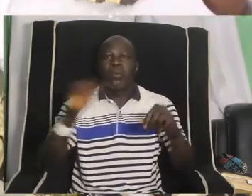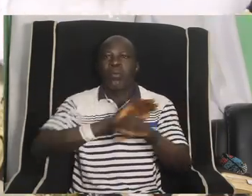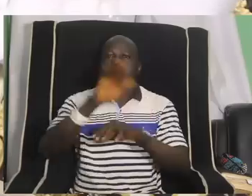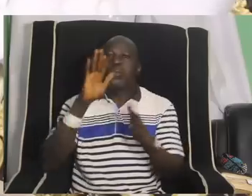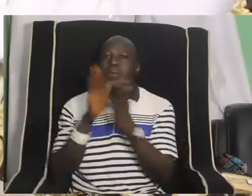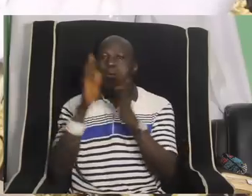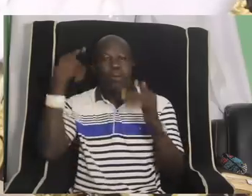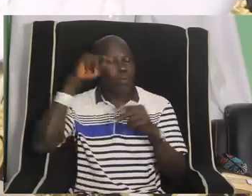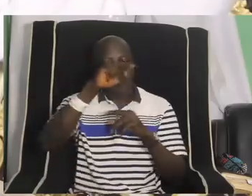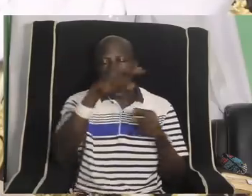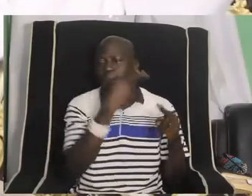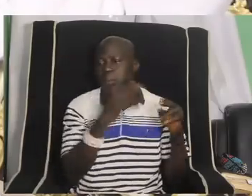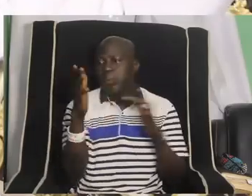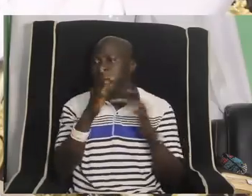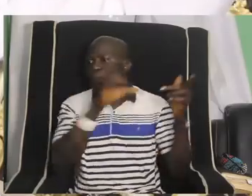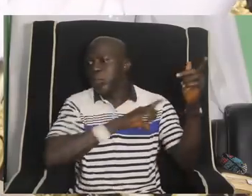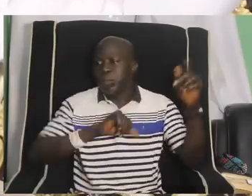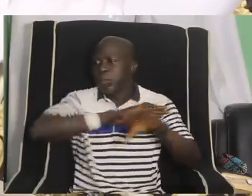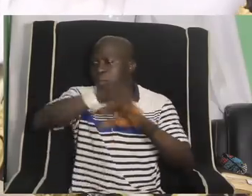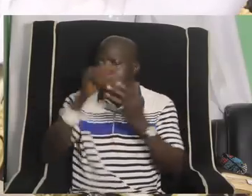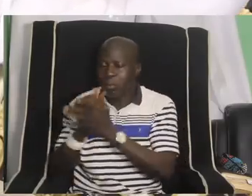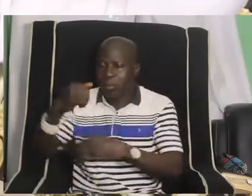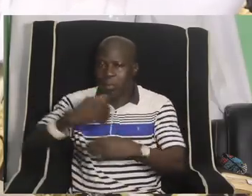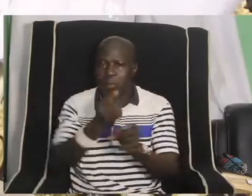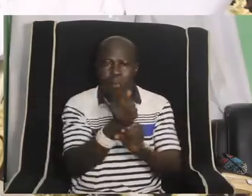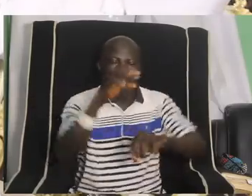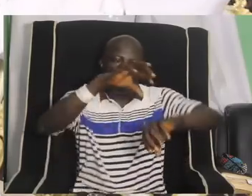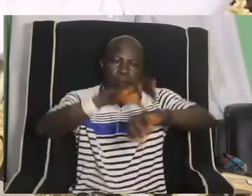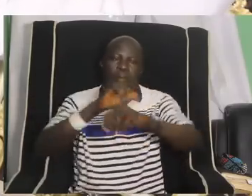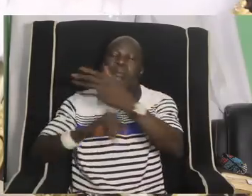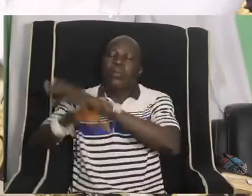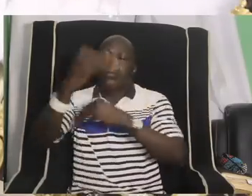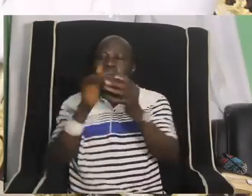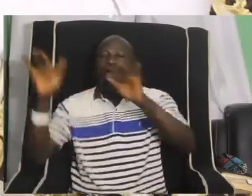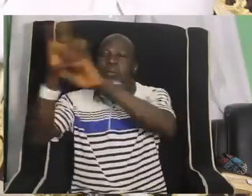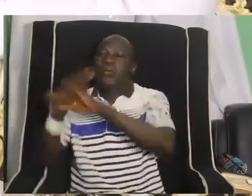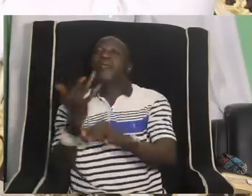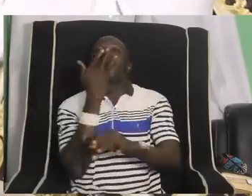wedding anniversary. I pray in the name of the Lord. Ati on. That quay the heaven and the earth. Olo atoju re.